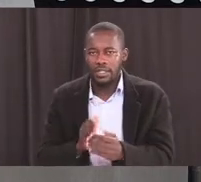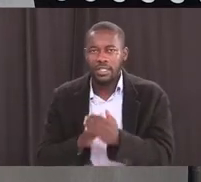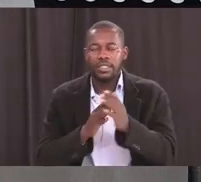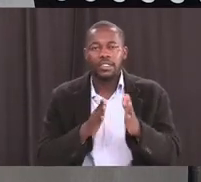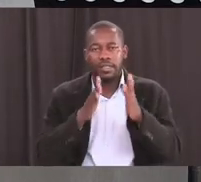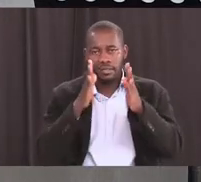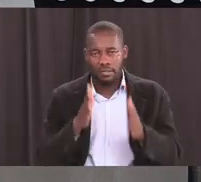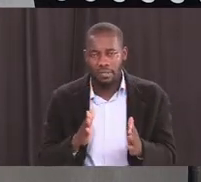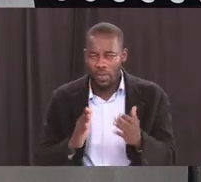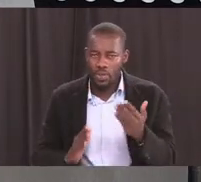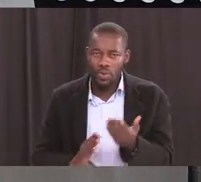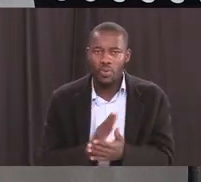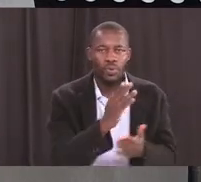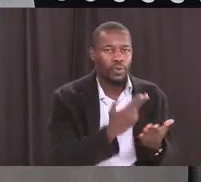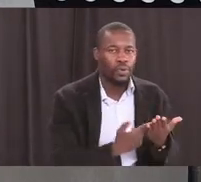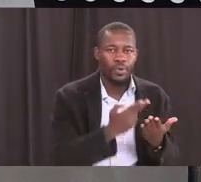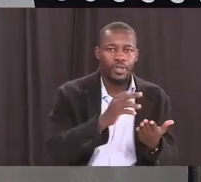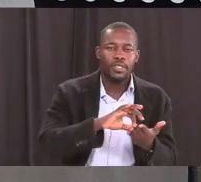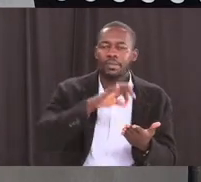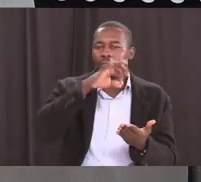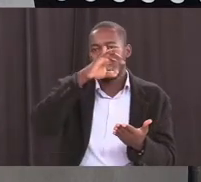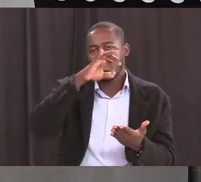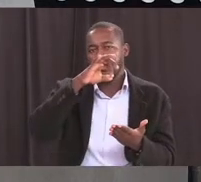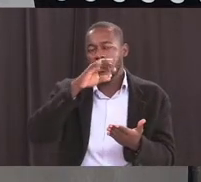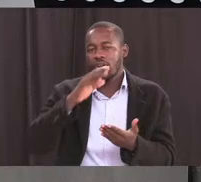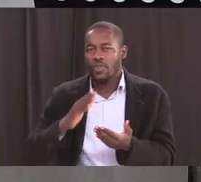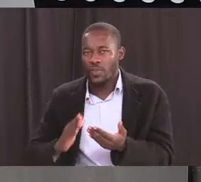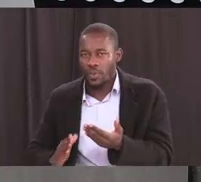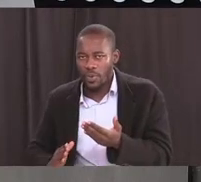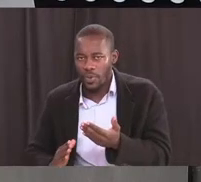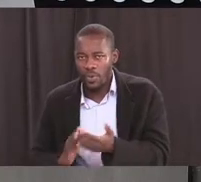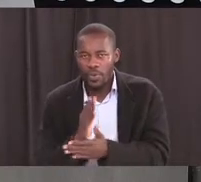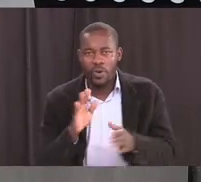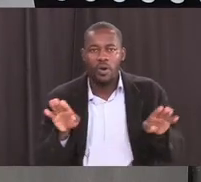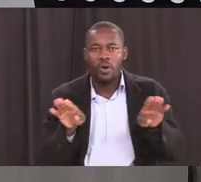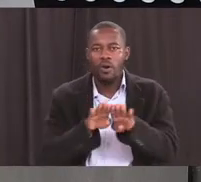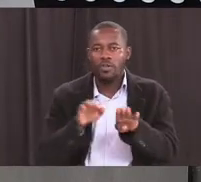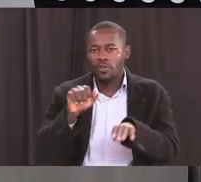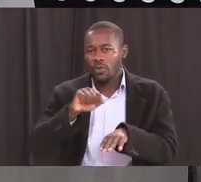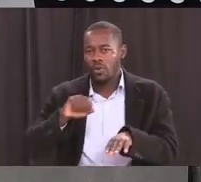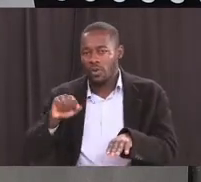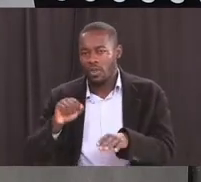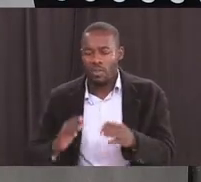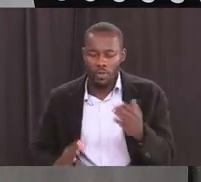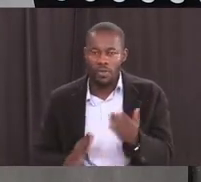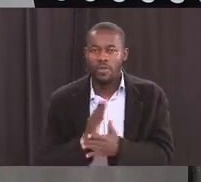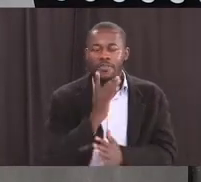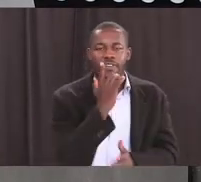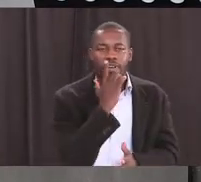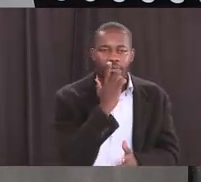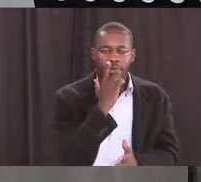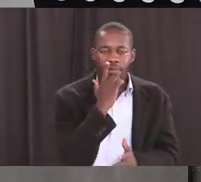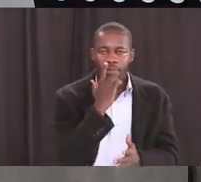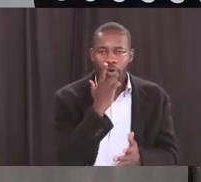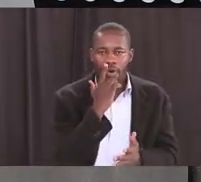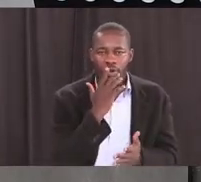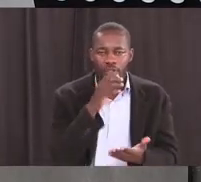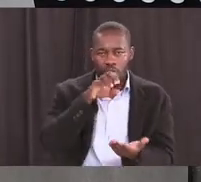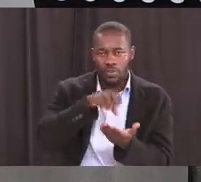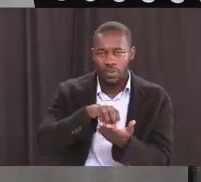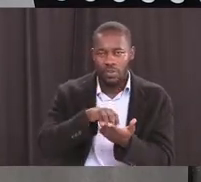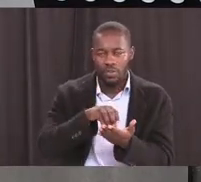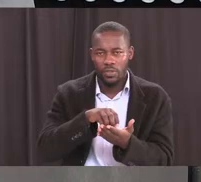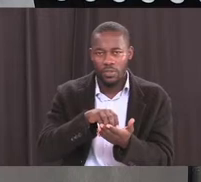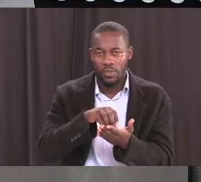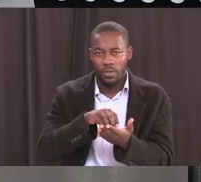by the Spirit, through closed doors, through favorable circumstances, through having